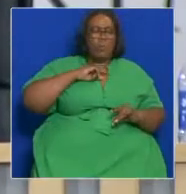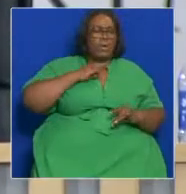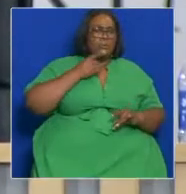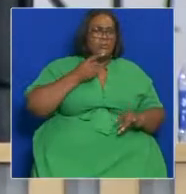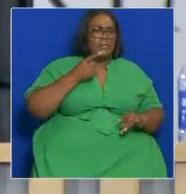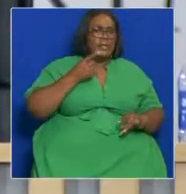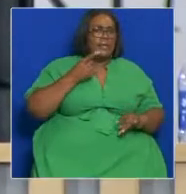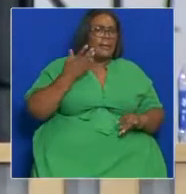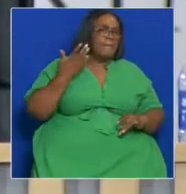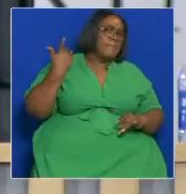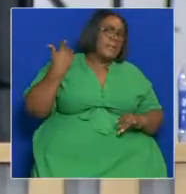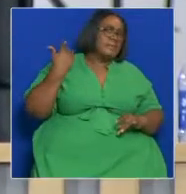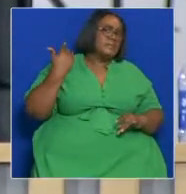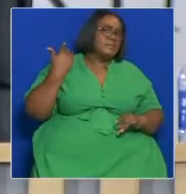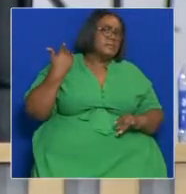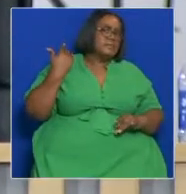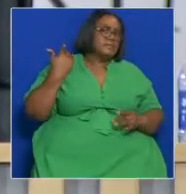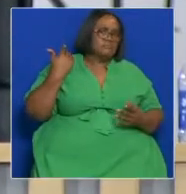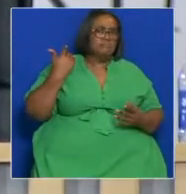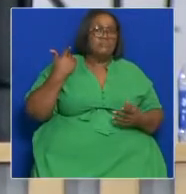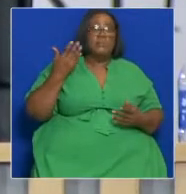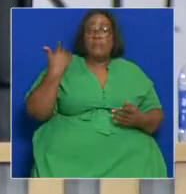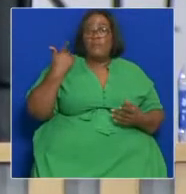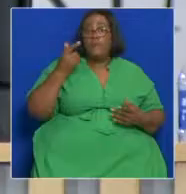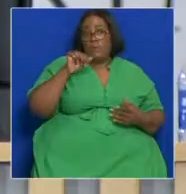Yes, Chair, I used to chair it.